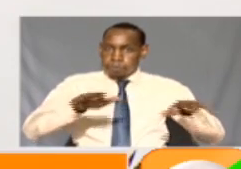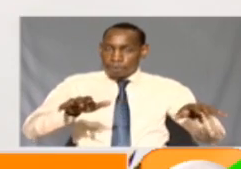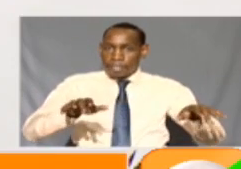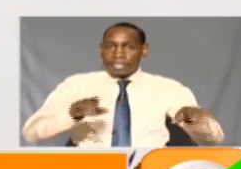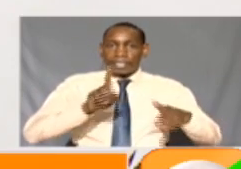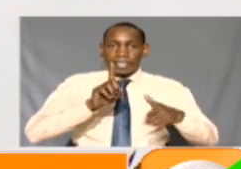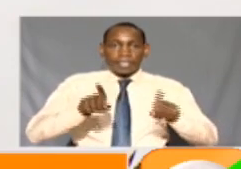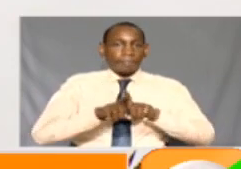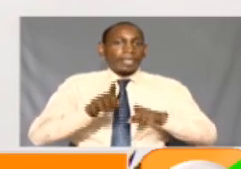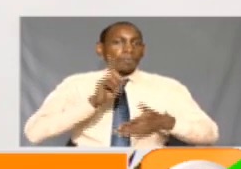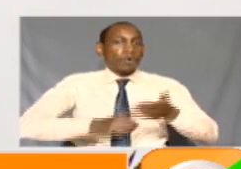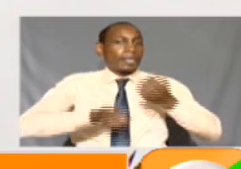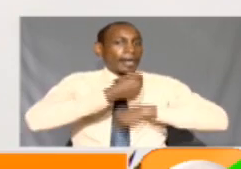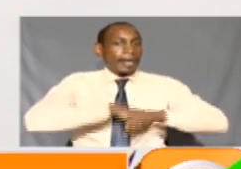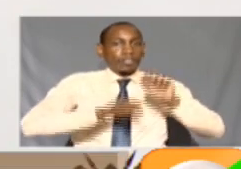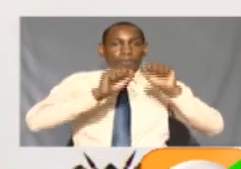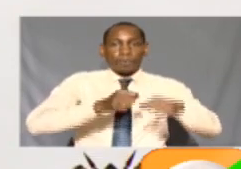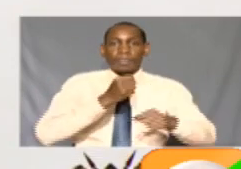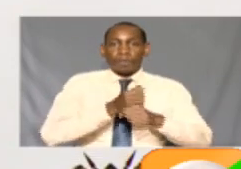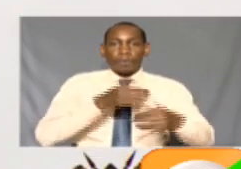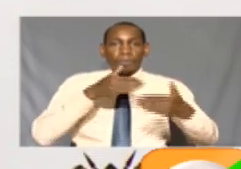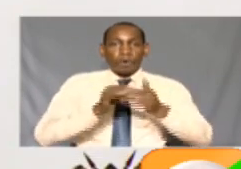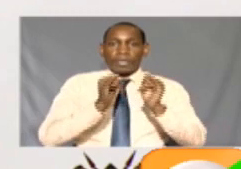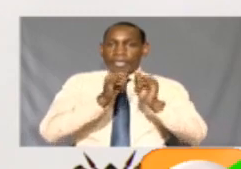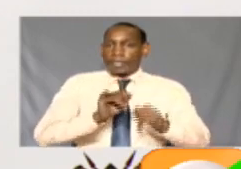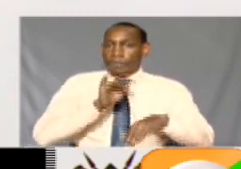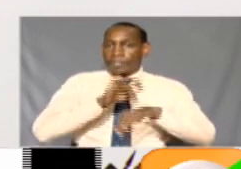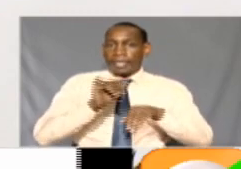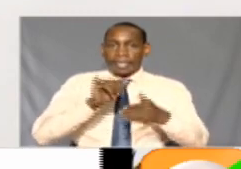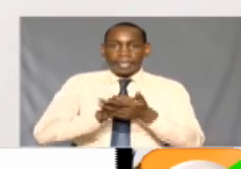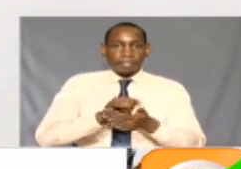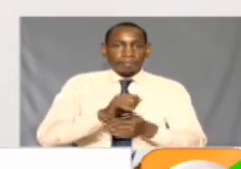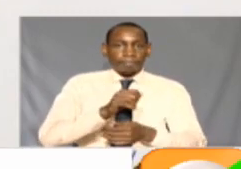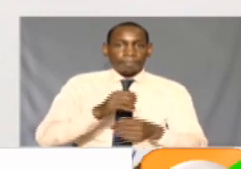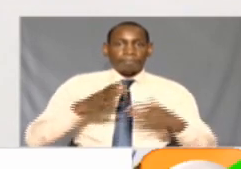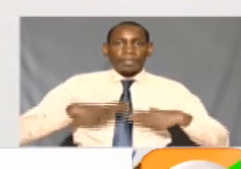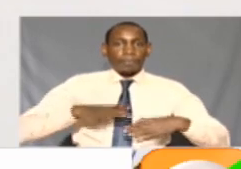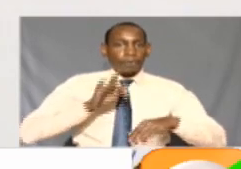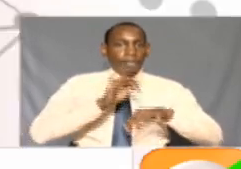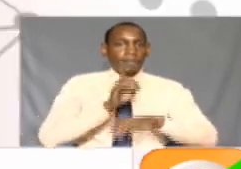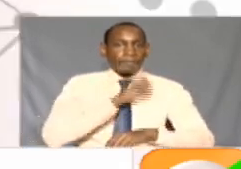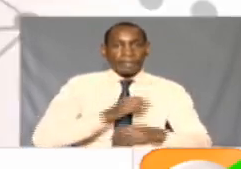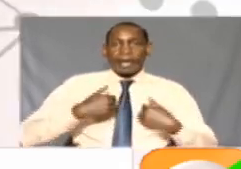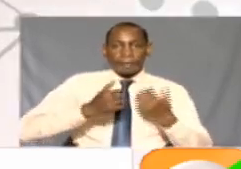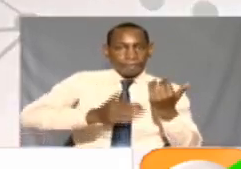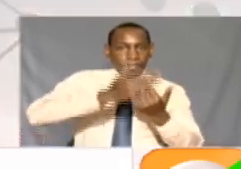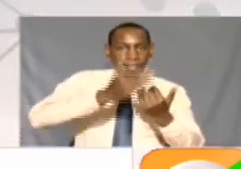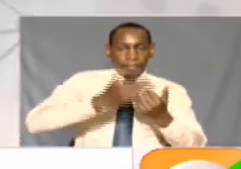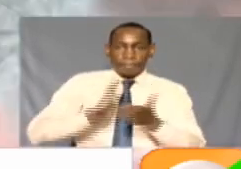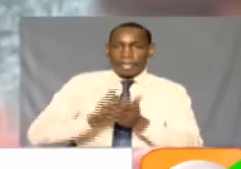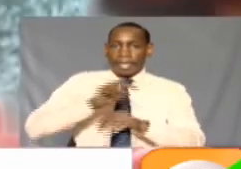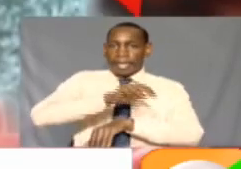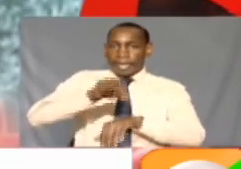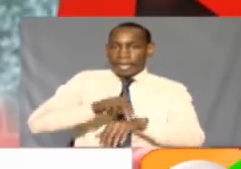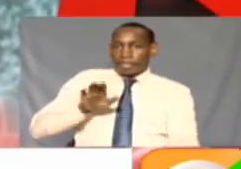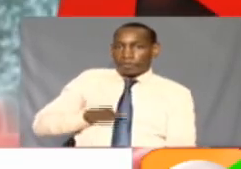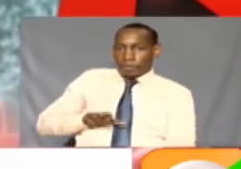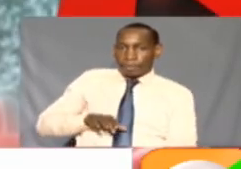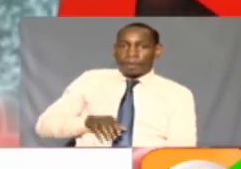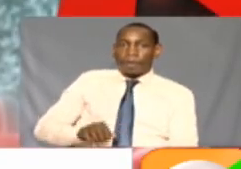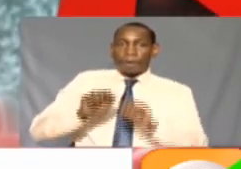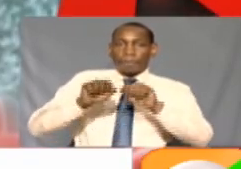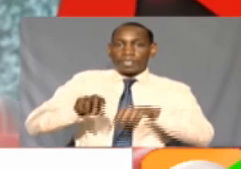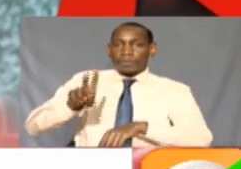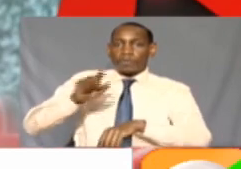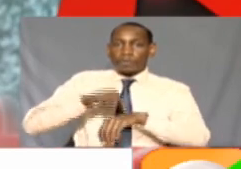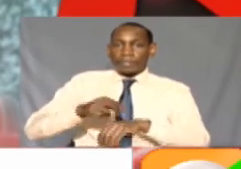what needs to be done to prevent new infections and to ensure that everybody who's infected is getting treatment. Nationally, women are 2 times more